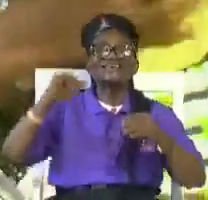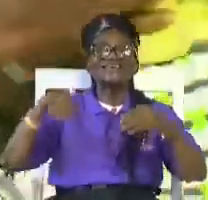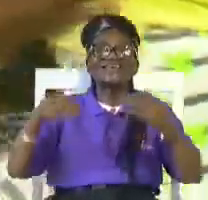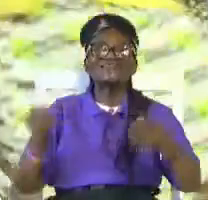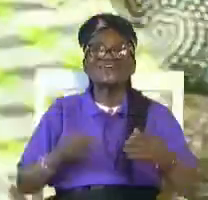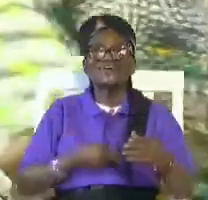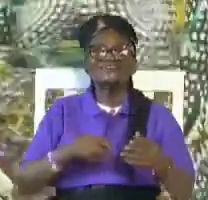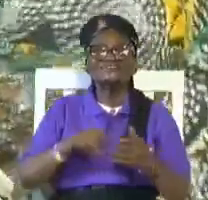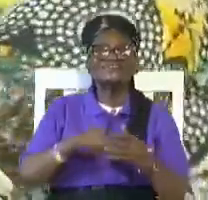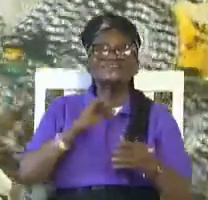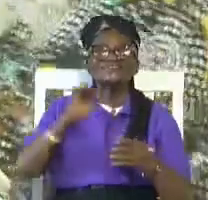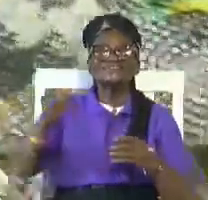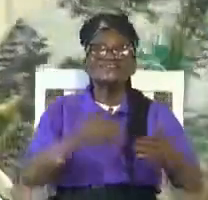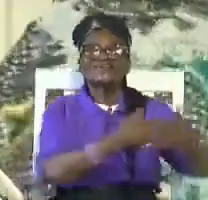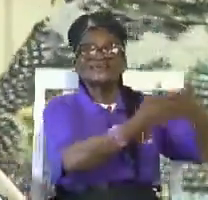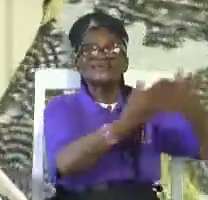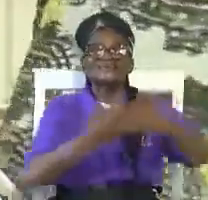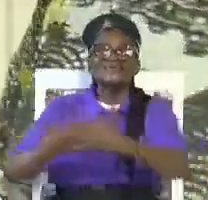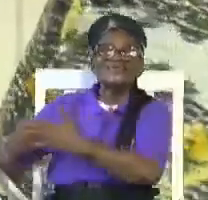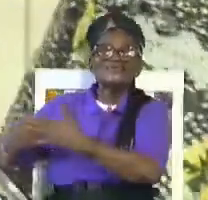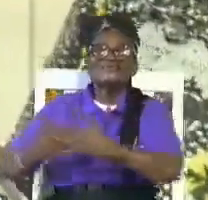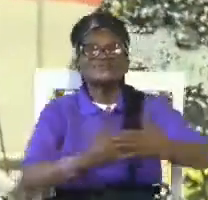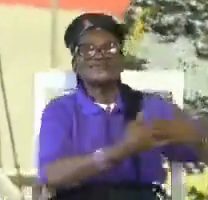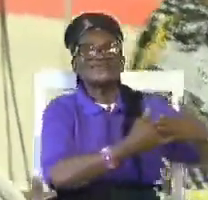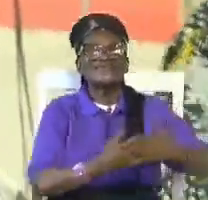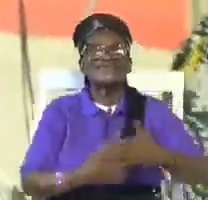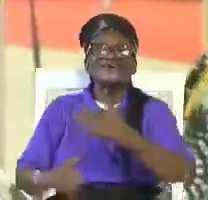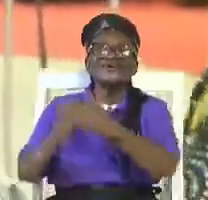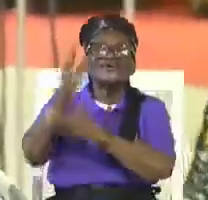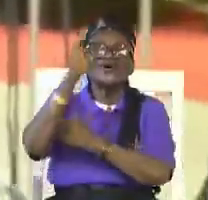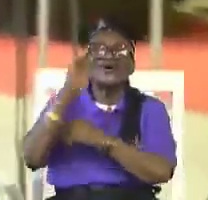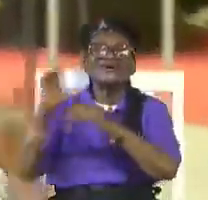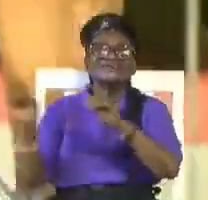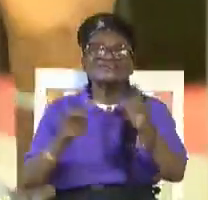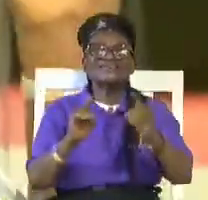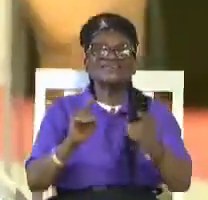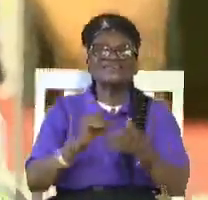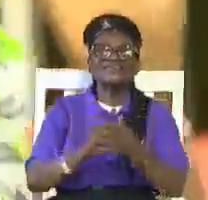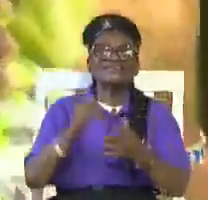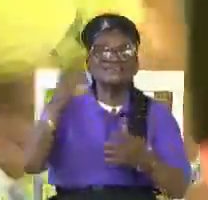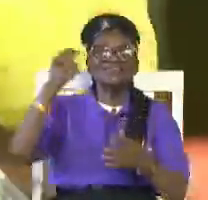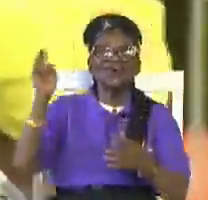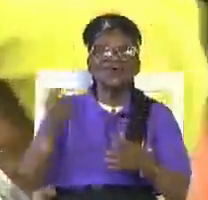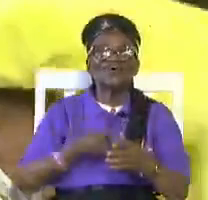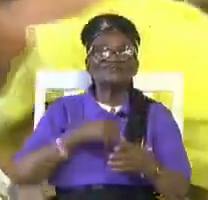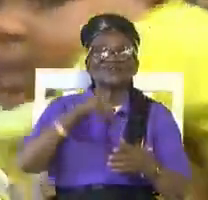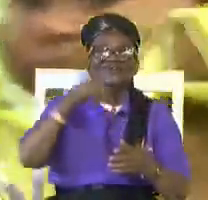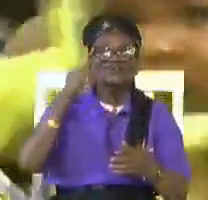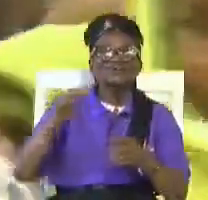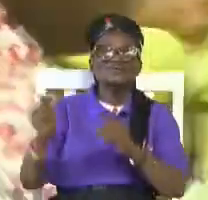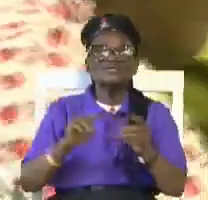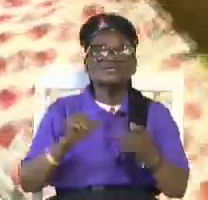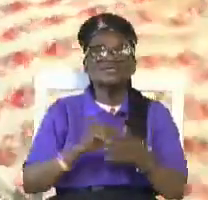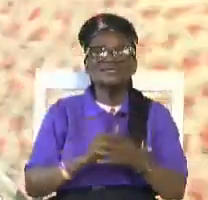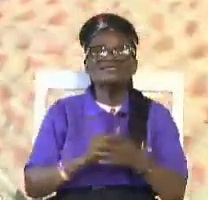This is the baby. This is the baby. God did it for us. Who did it? Jesus.